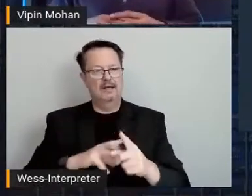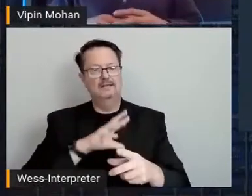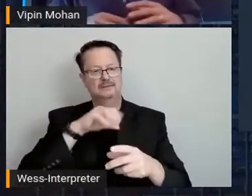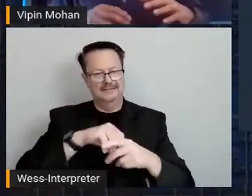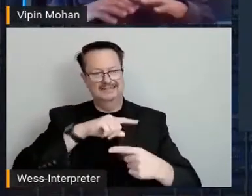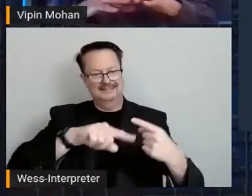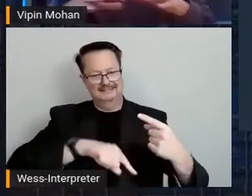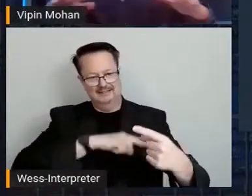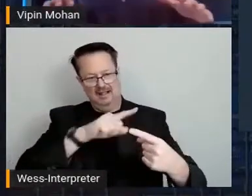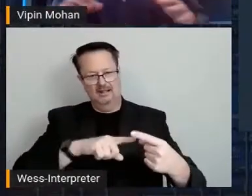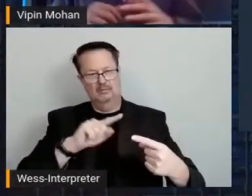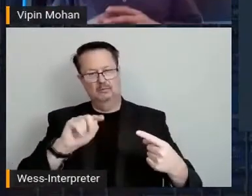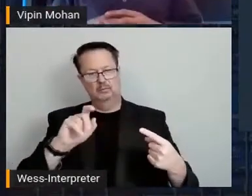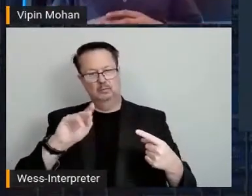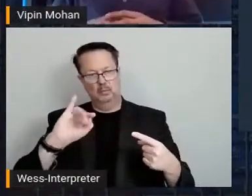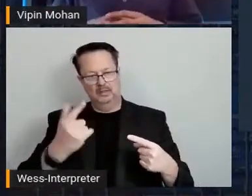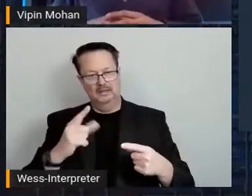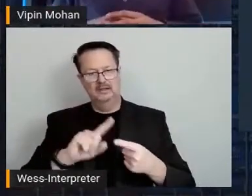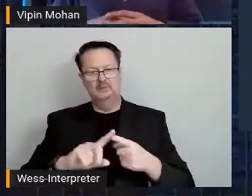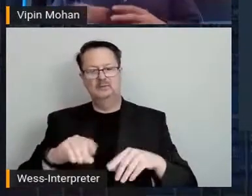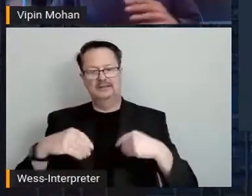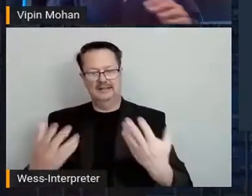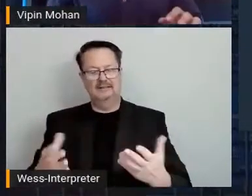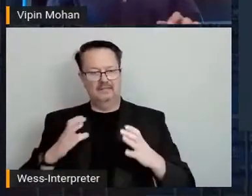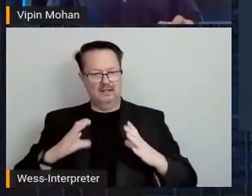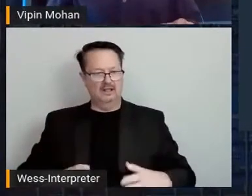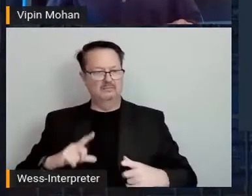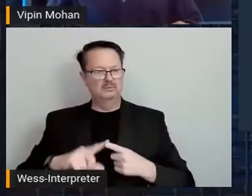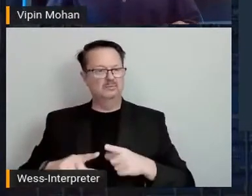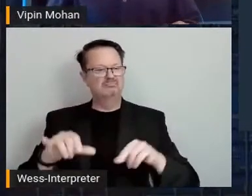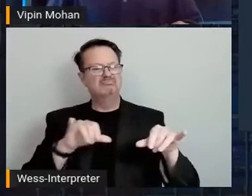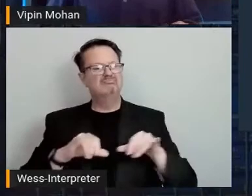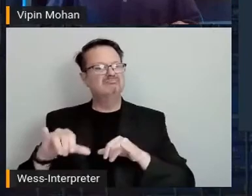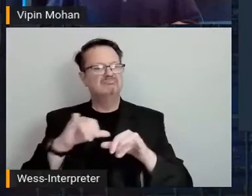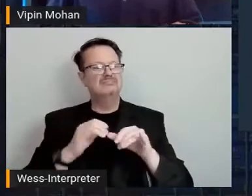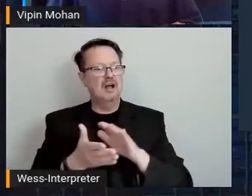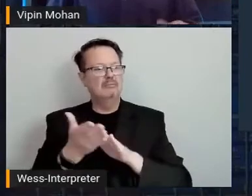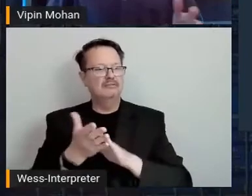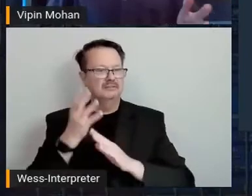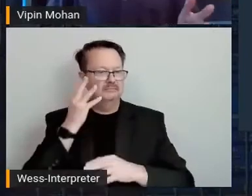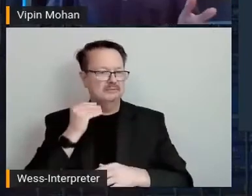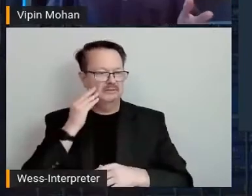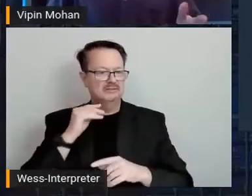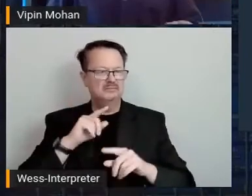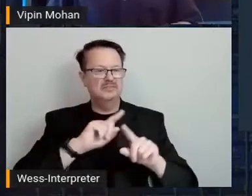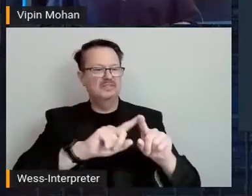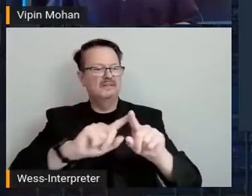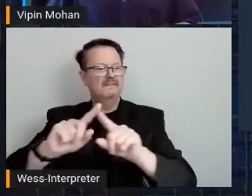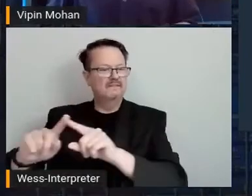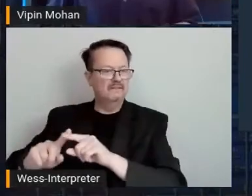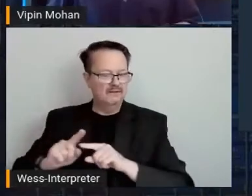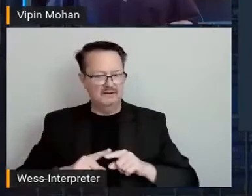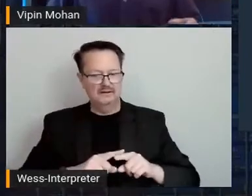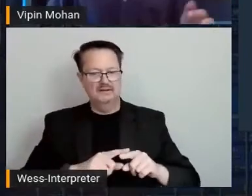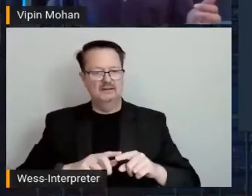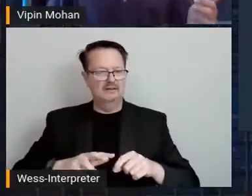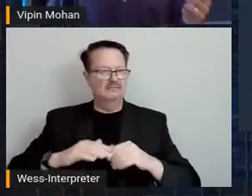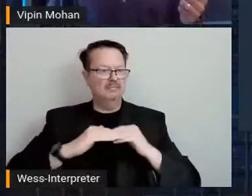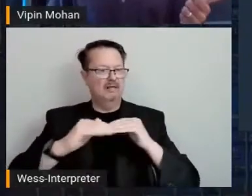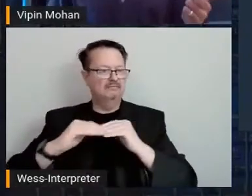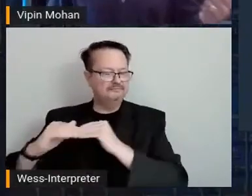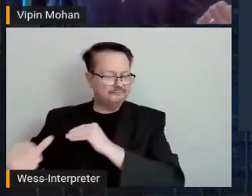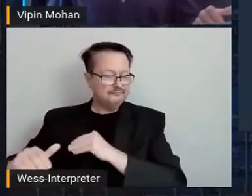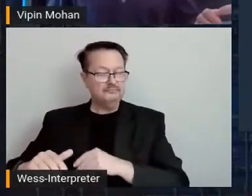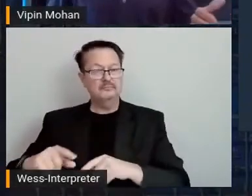customers to get a consistent operational experience with Kubernetes across different environments. We're also bundling some key components, things